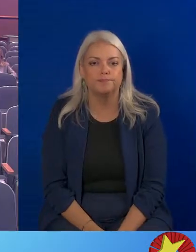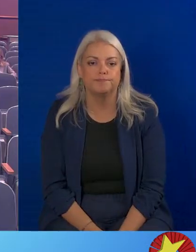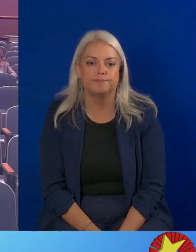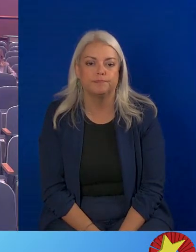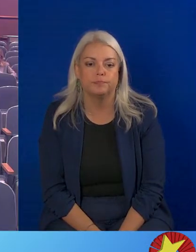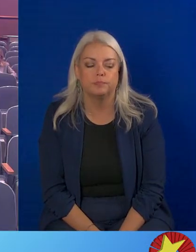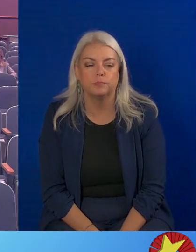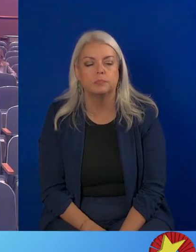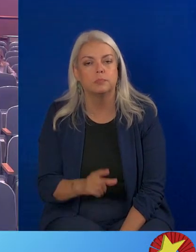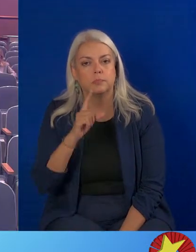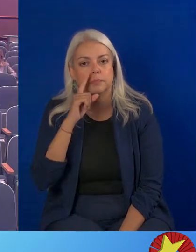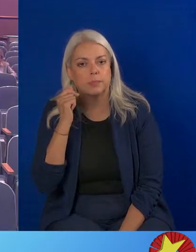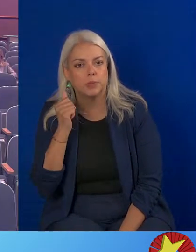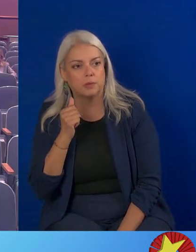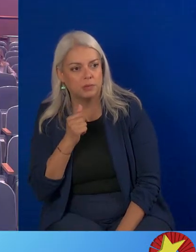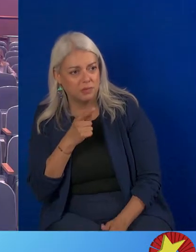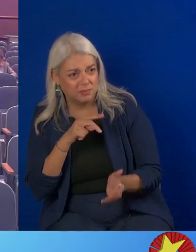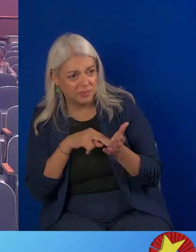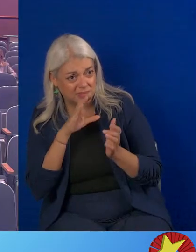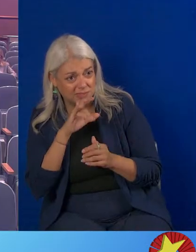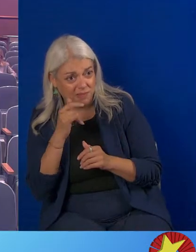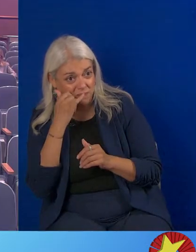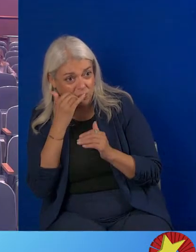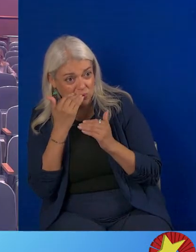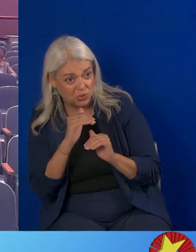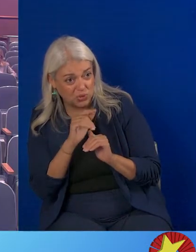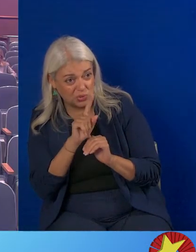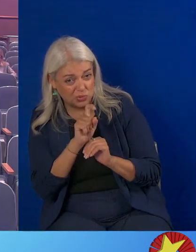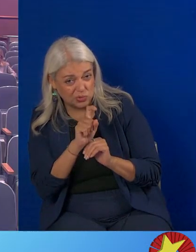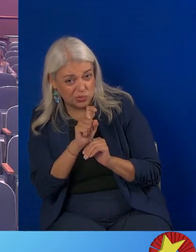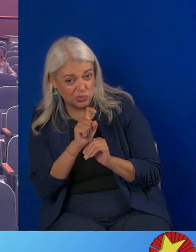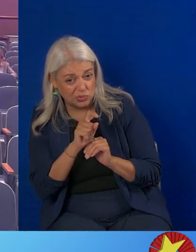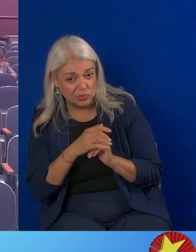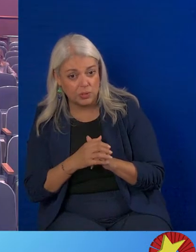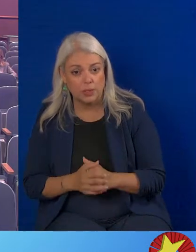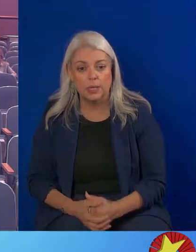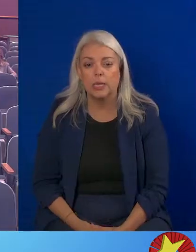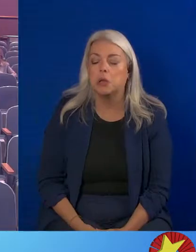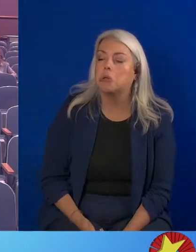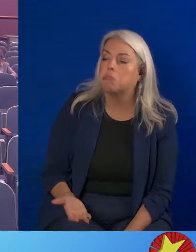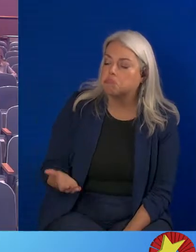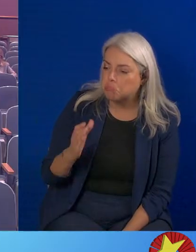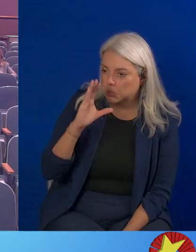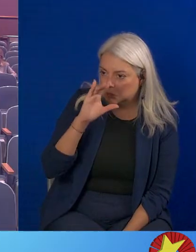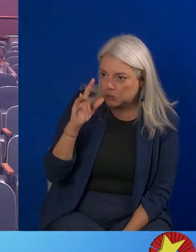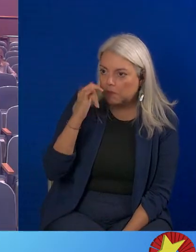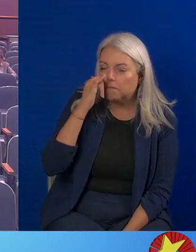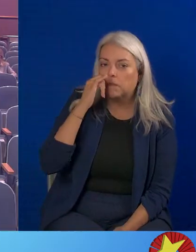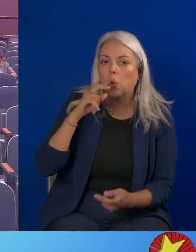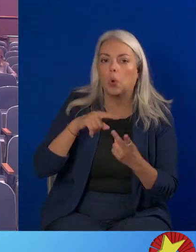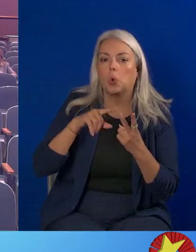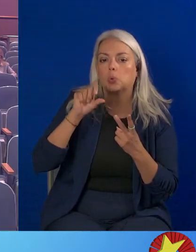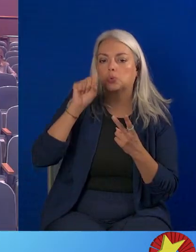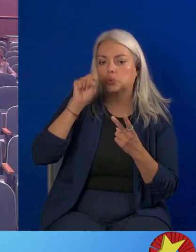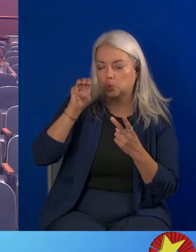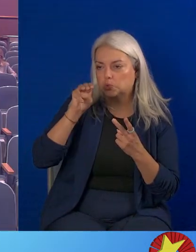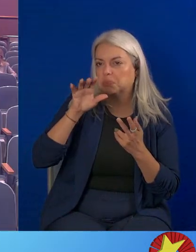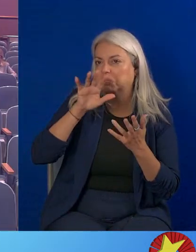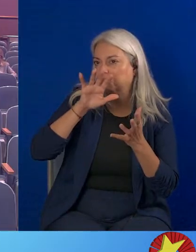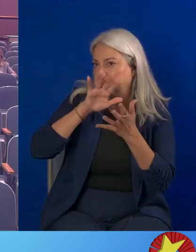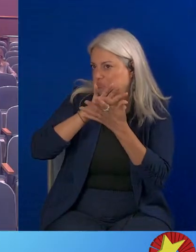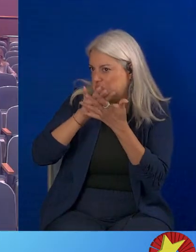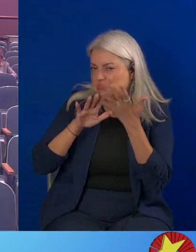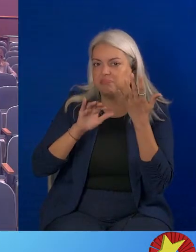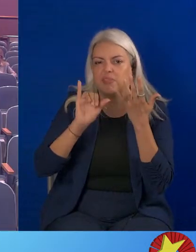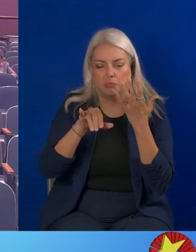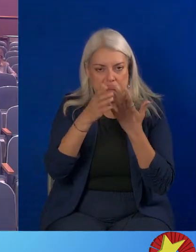This is Bill again. Is that cell phone restriction on cell phone usage? Cell phones, Basically. social media, yeah, etc.